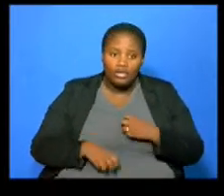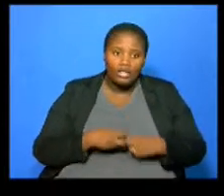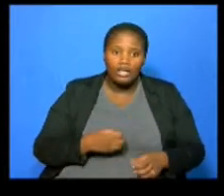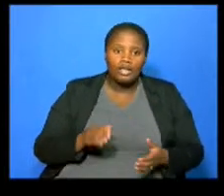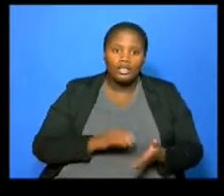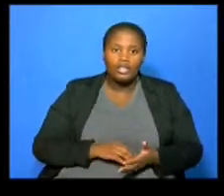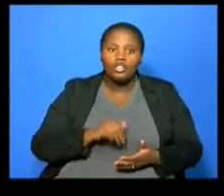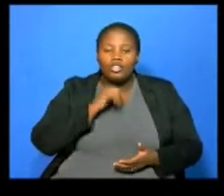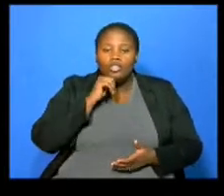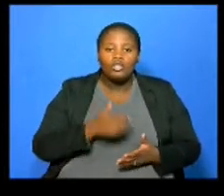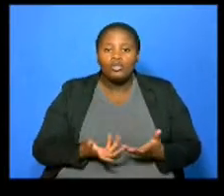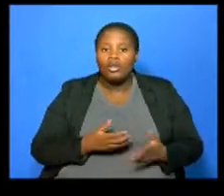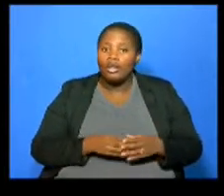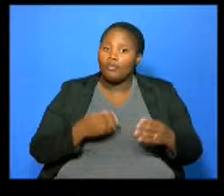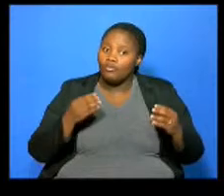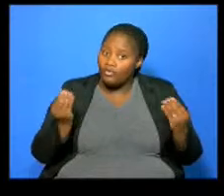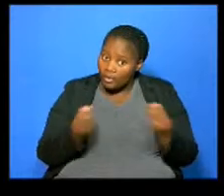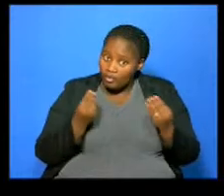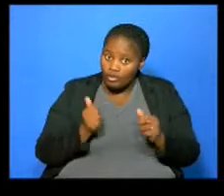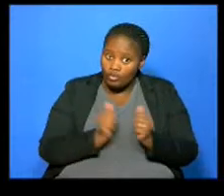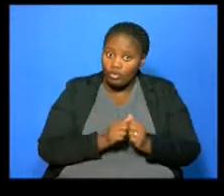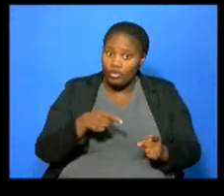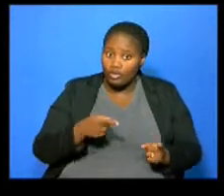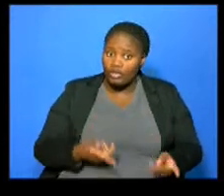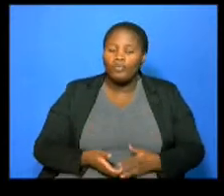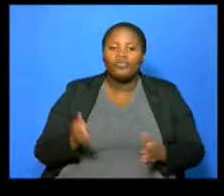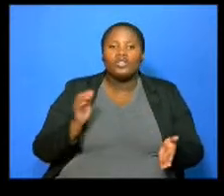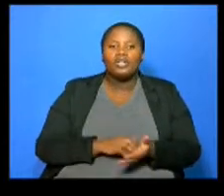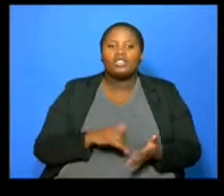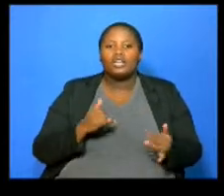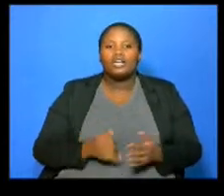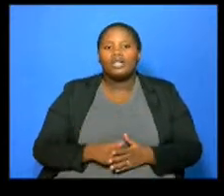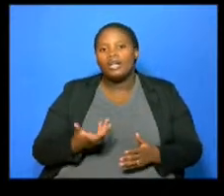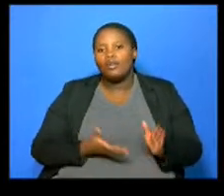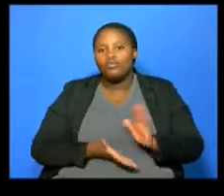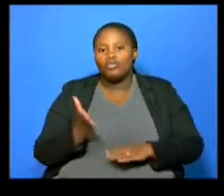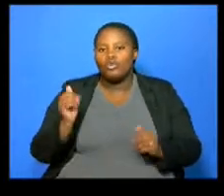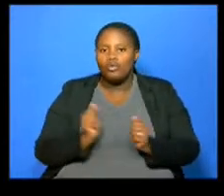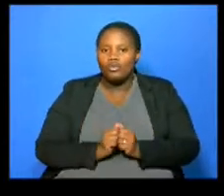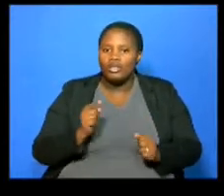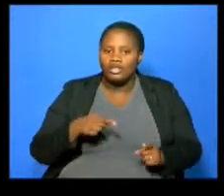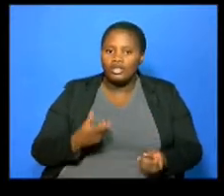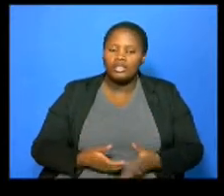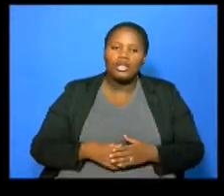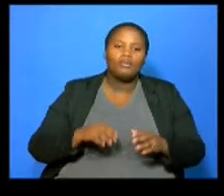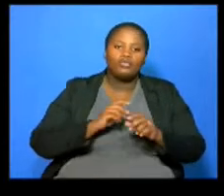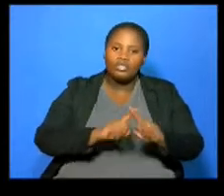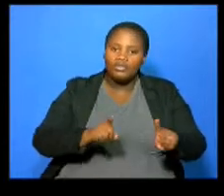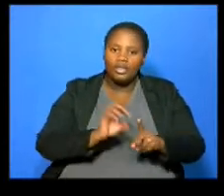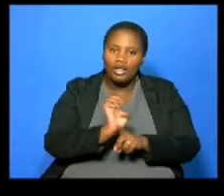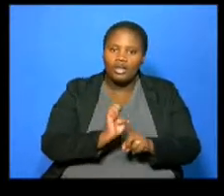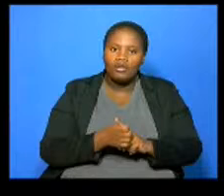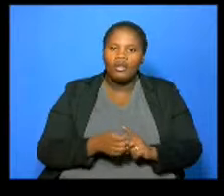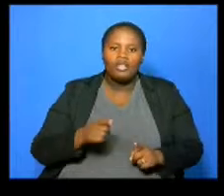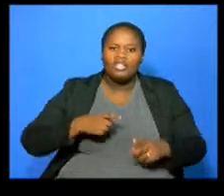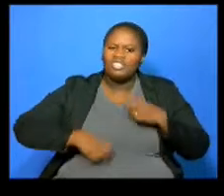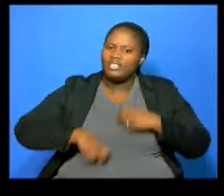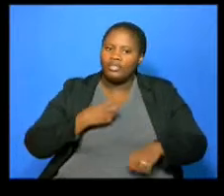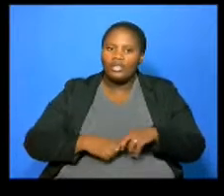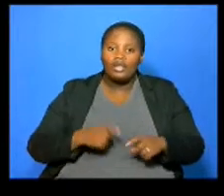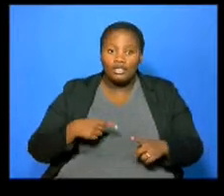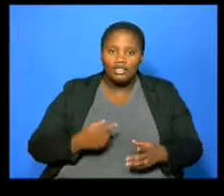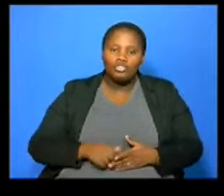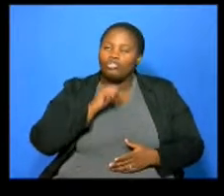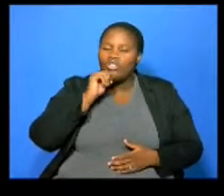know, we're not used to this kind of terrain, and obviously that we're used to the wide open stuff, so going into the tight forests and stuff was different, and it wasn't too bad.